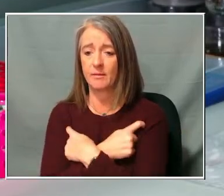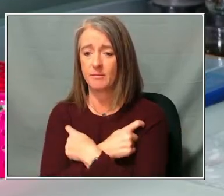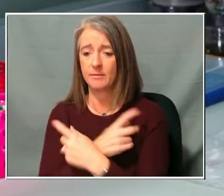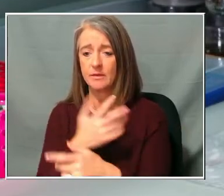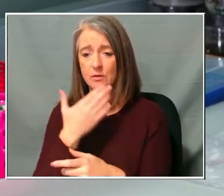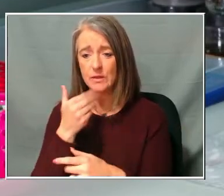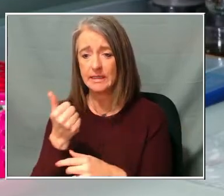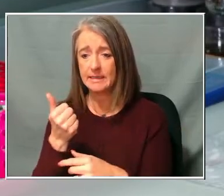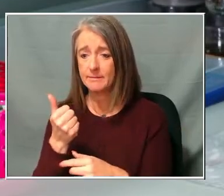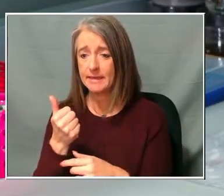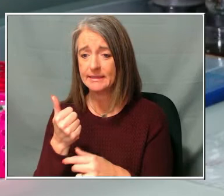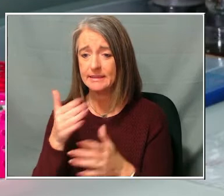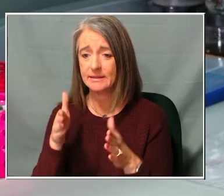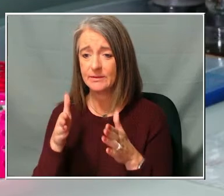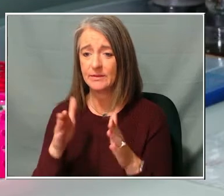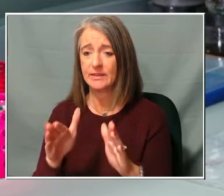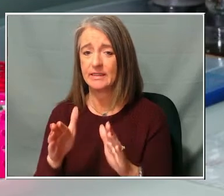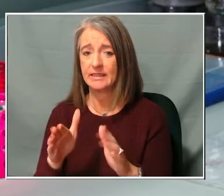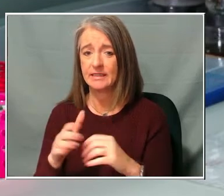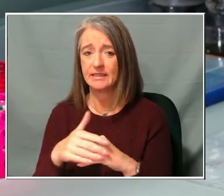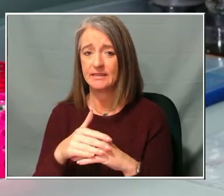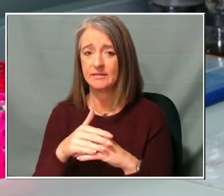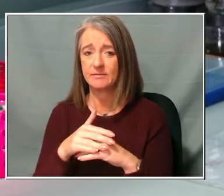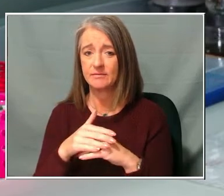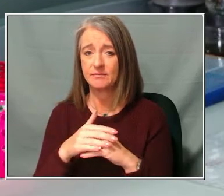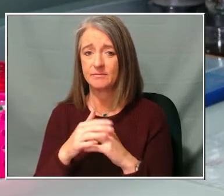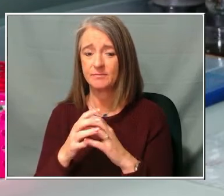to, right?